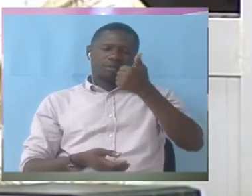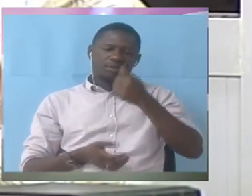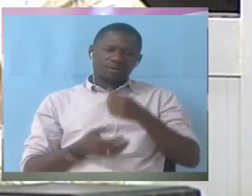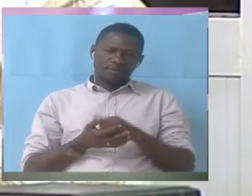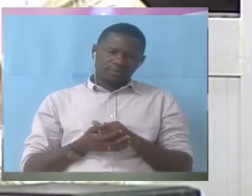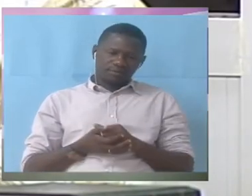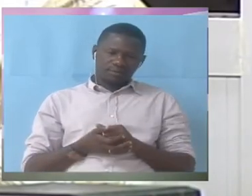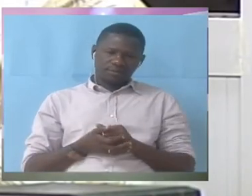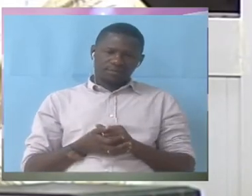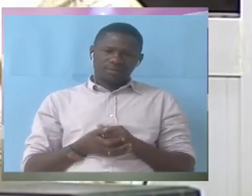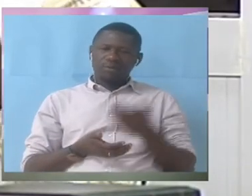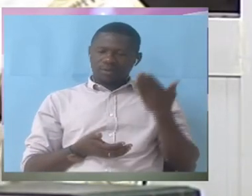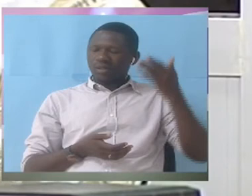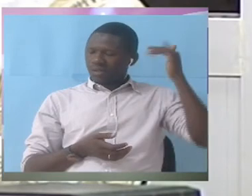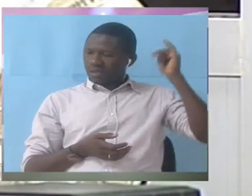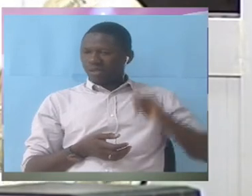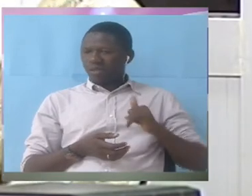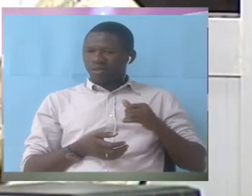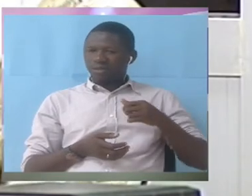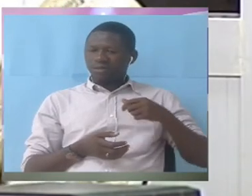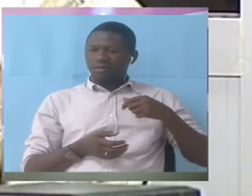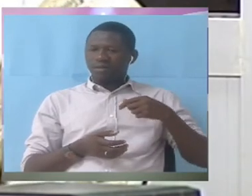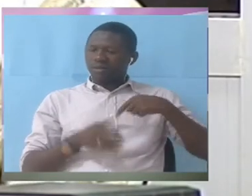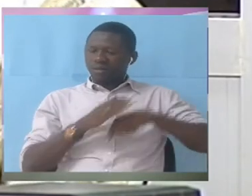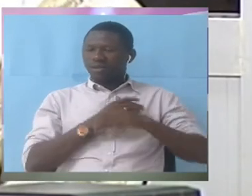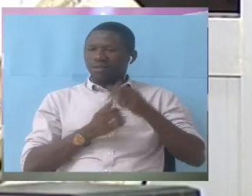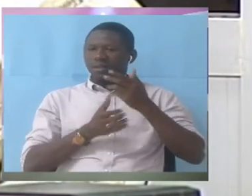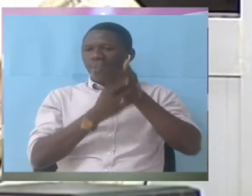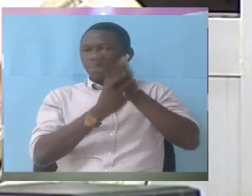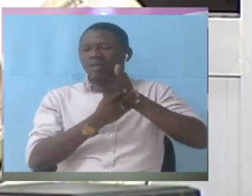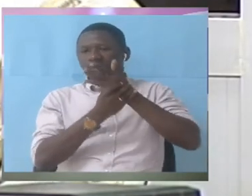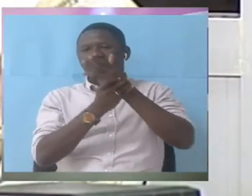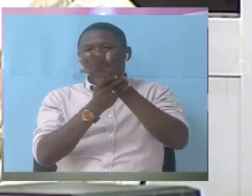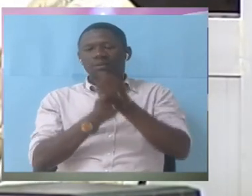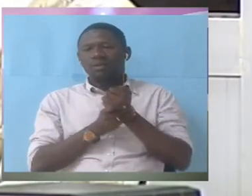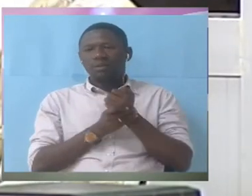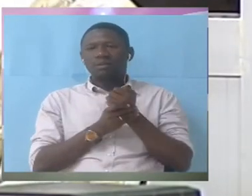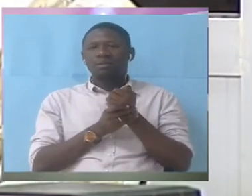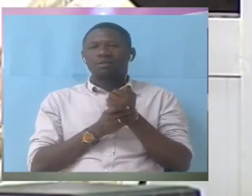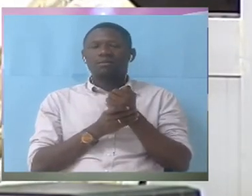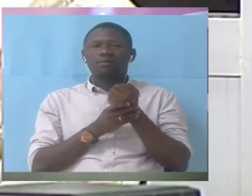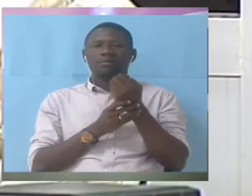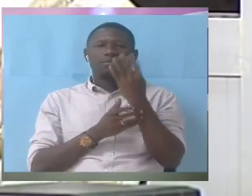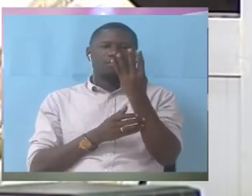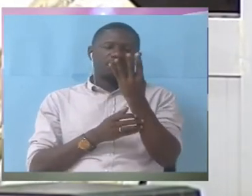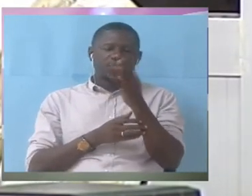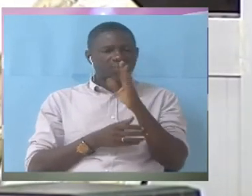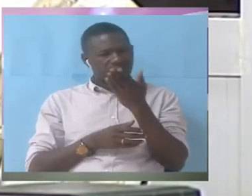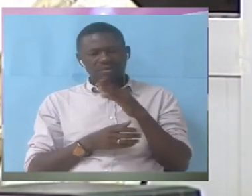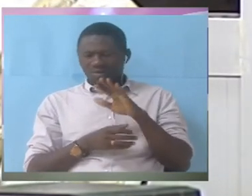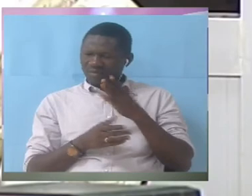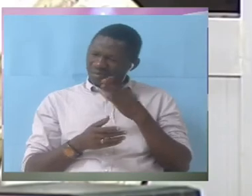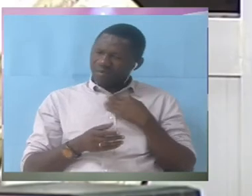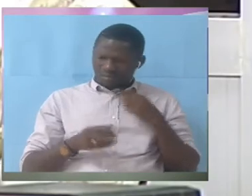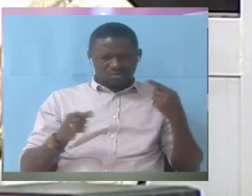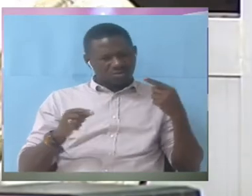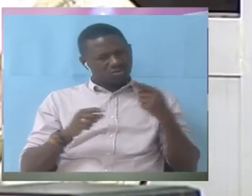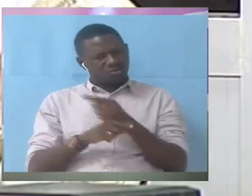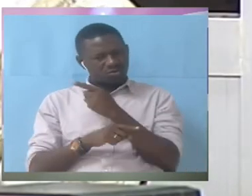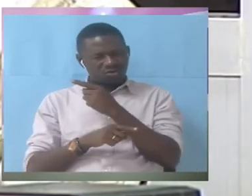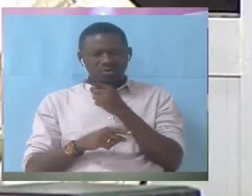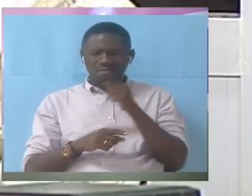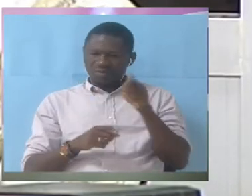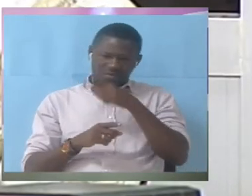moma. Okay. I may be wrong. Munna joom nak as far as the date is concerned. Ci wali bis bi. But it's a